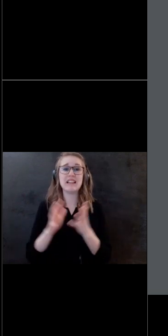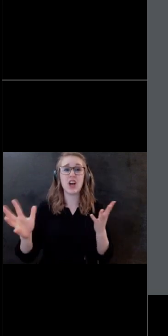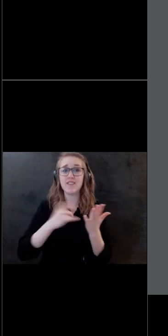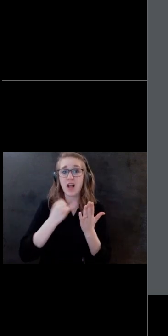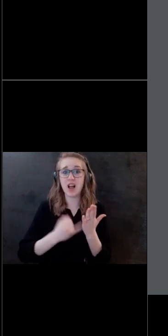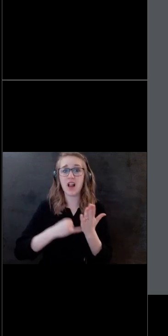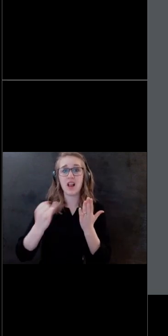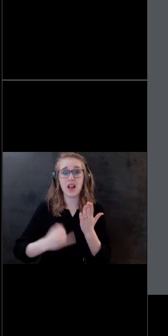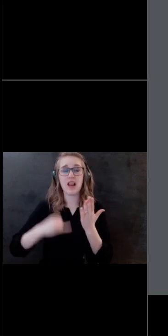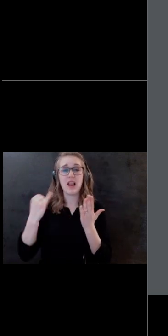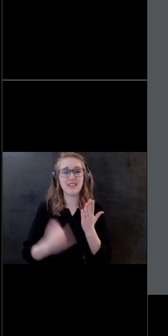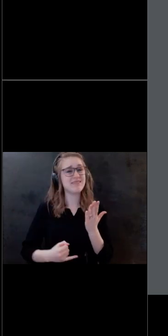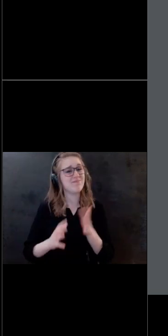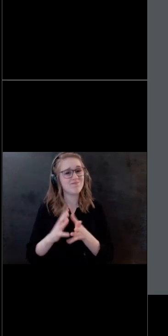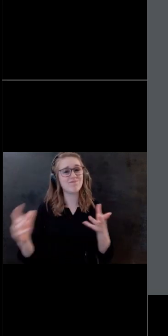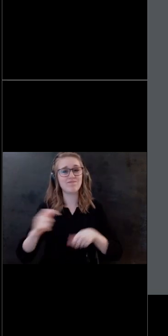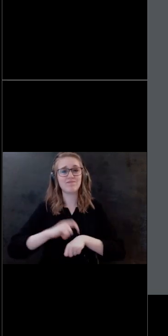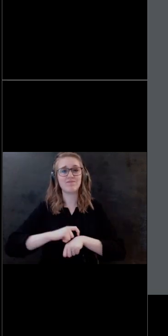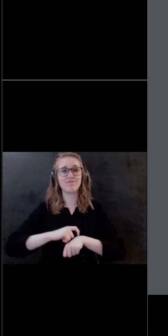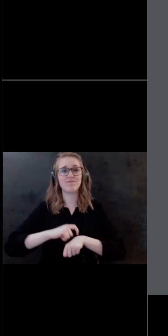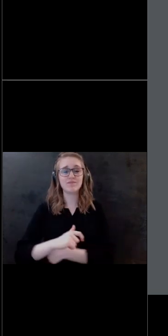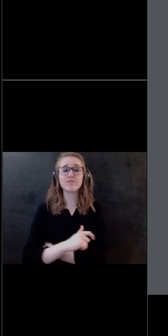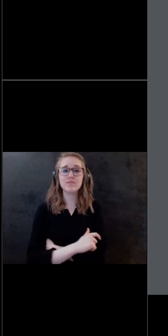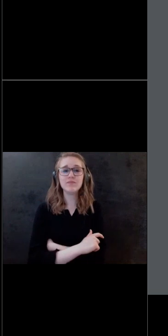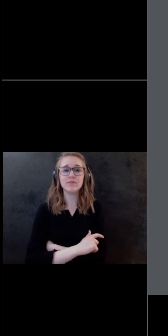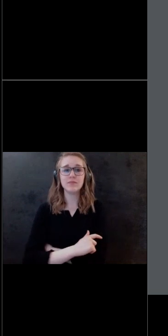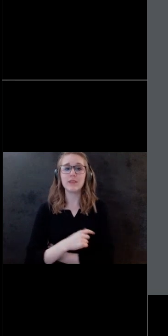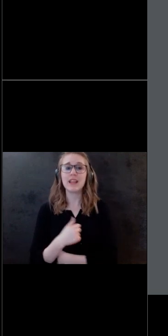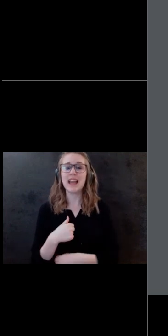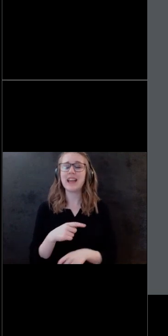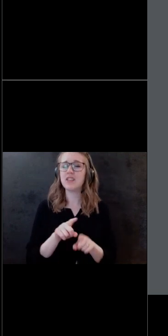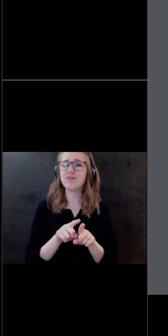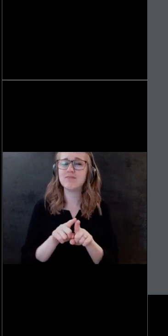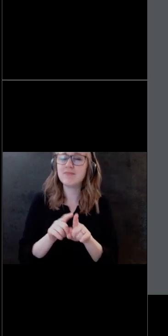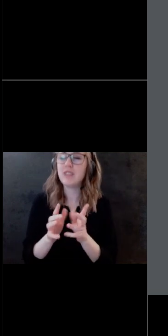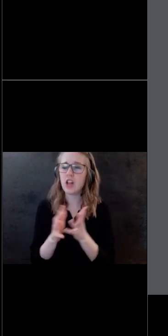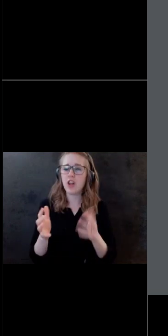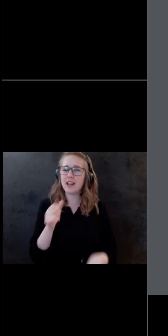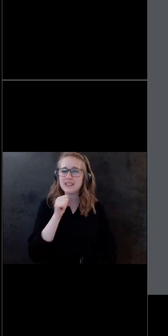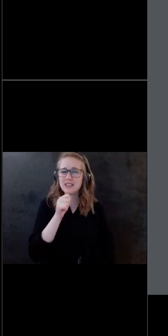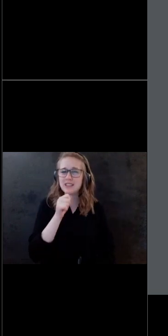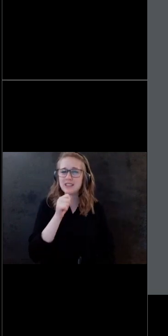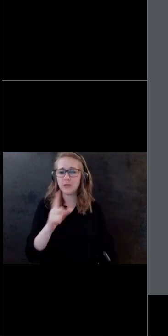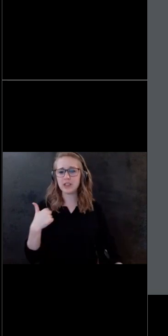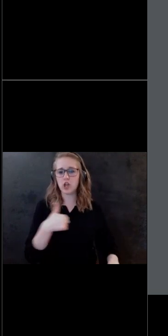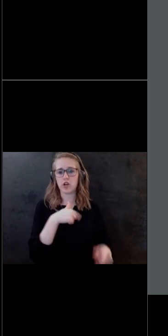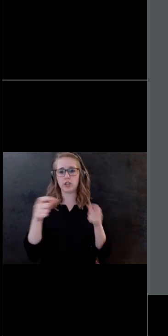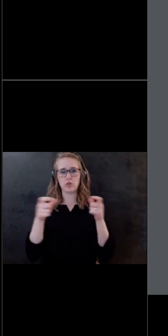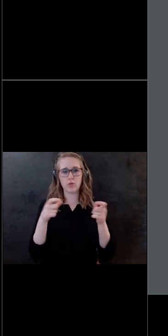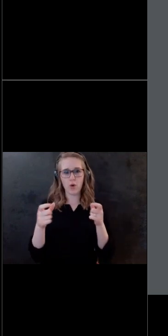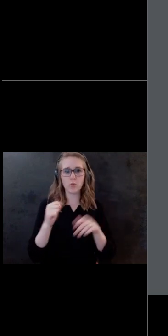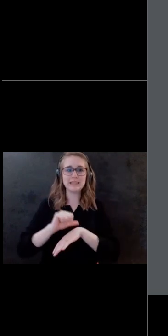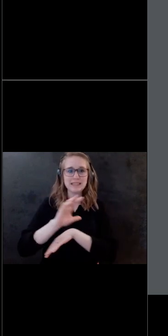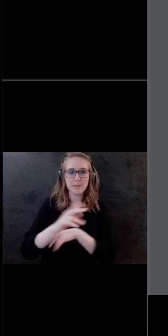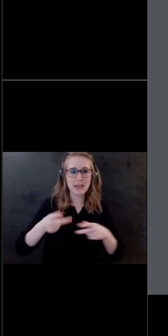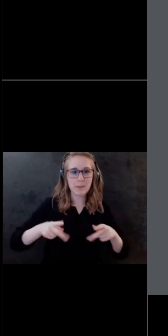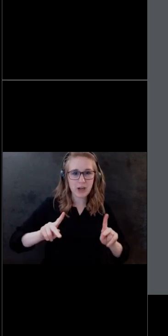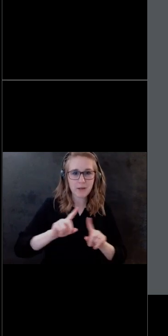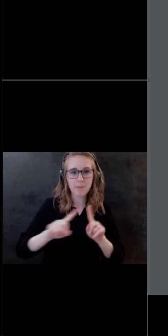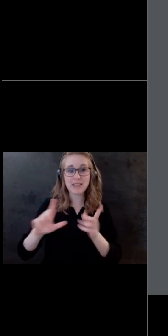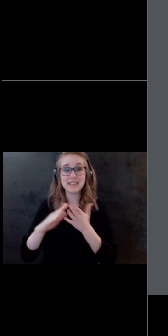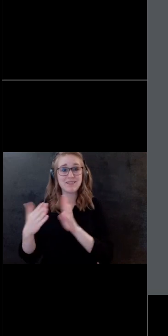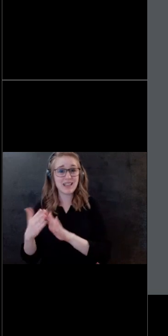that take a good amount of time. And a lot of it would not necessarily be in our control. You know, we are submitting the permits, but then the city